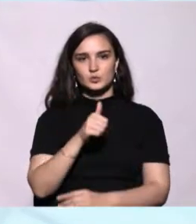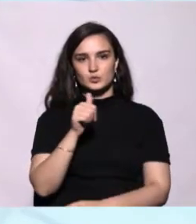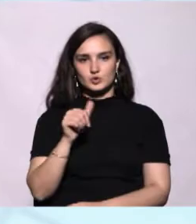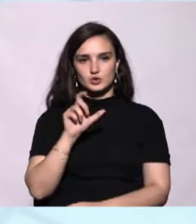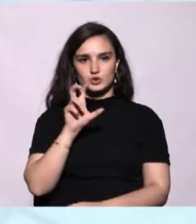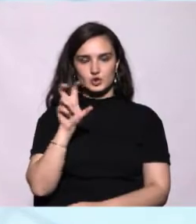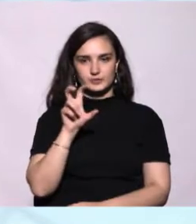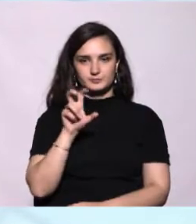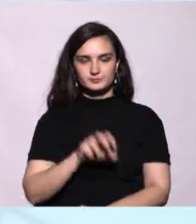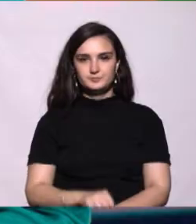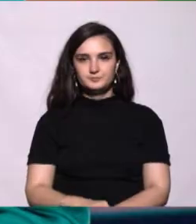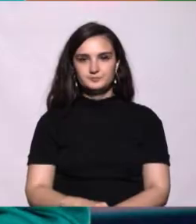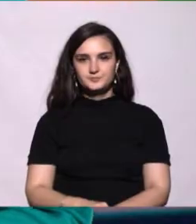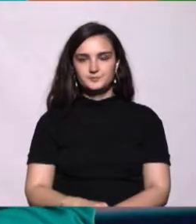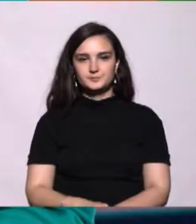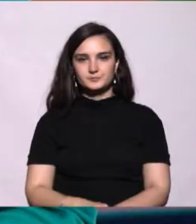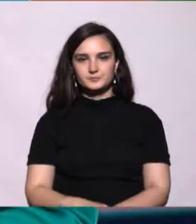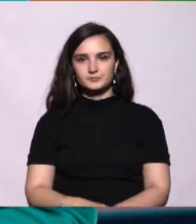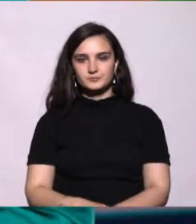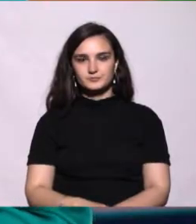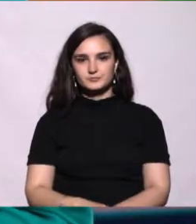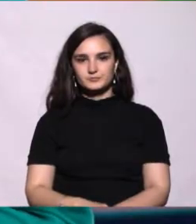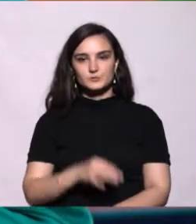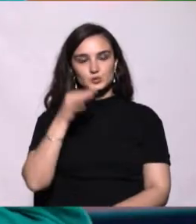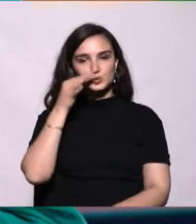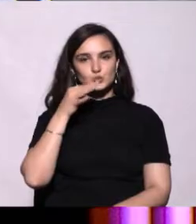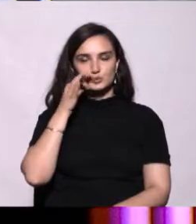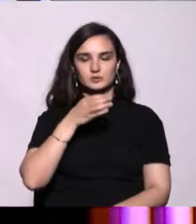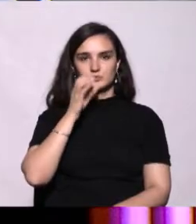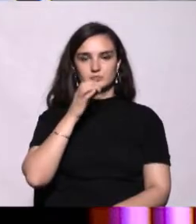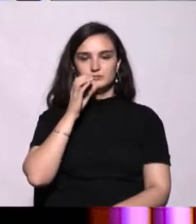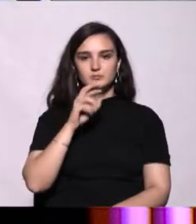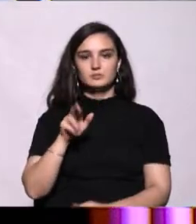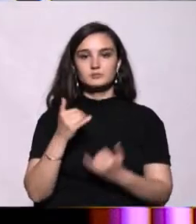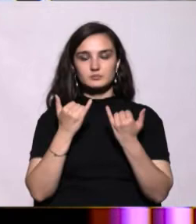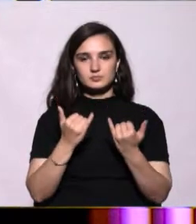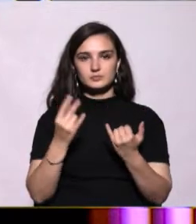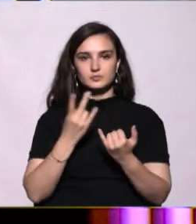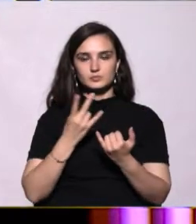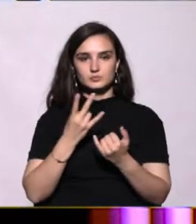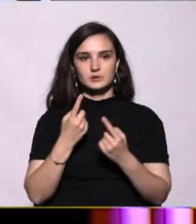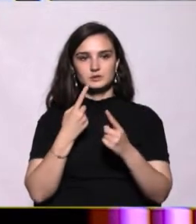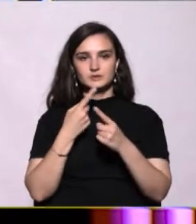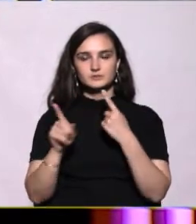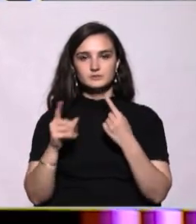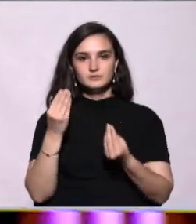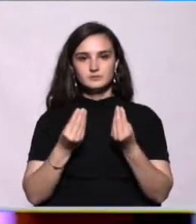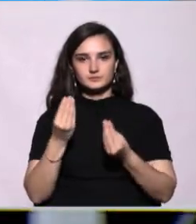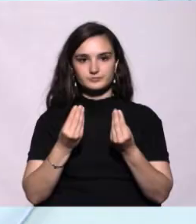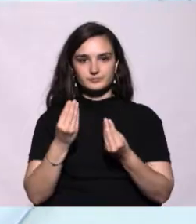J. J. Juice. Now it's time for another